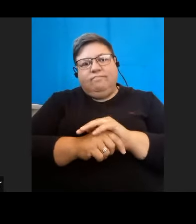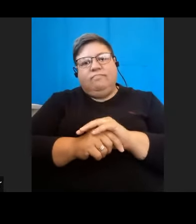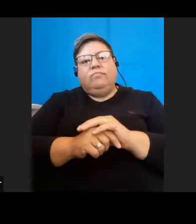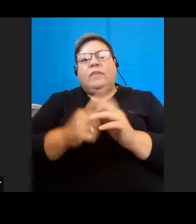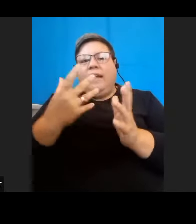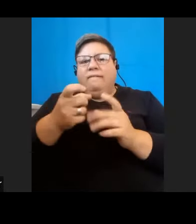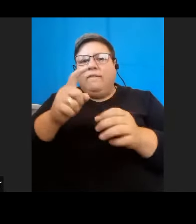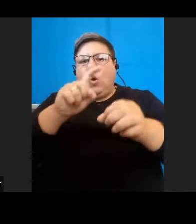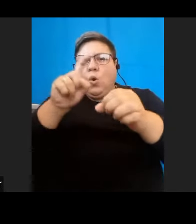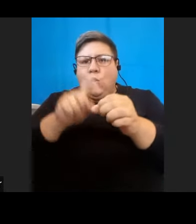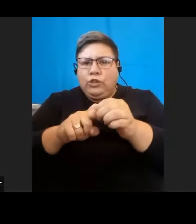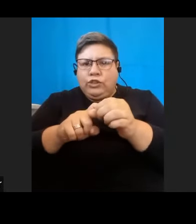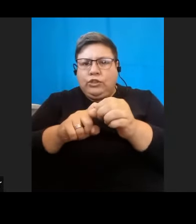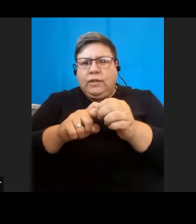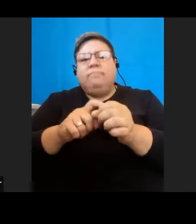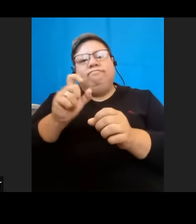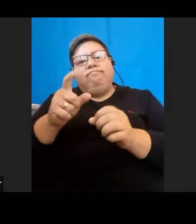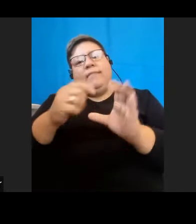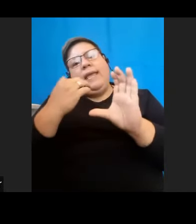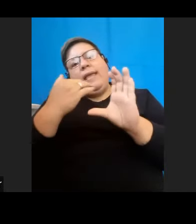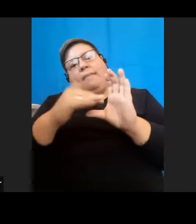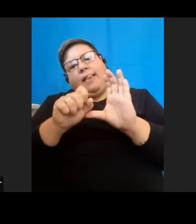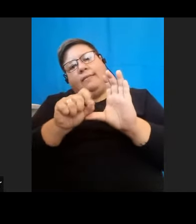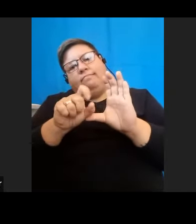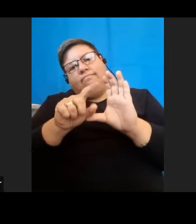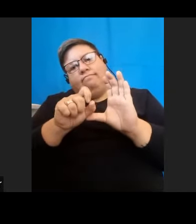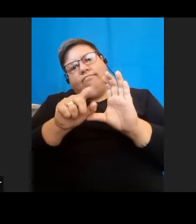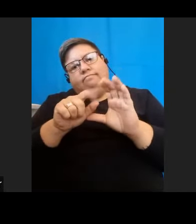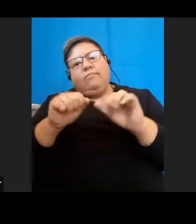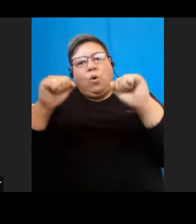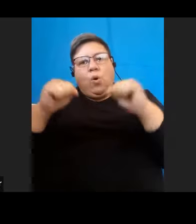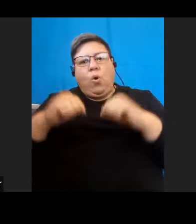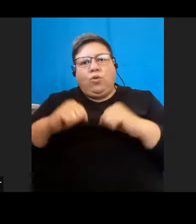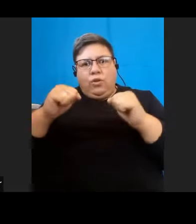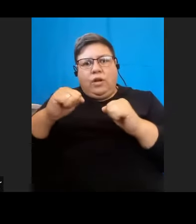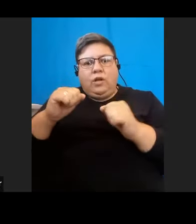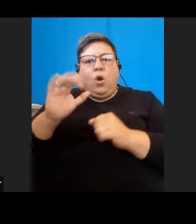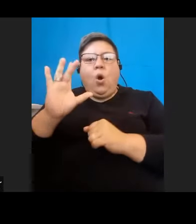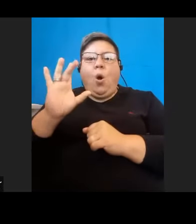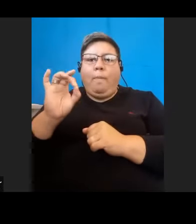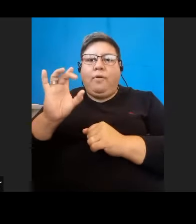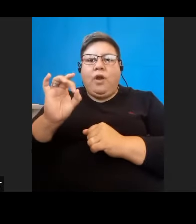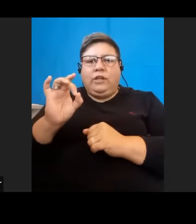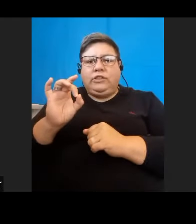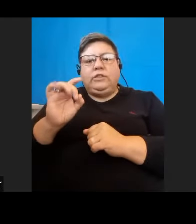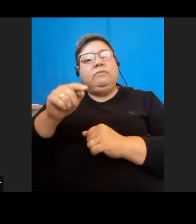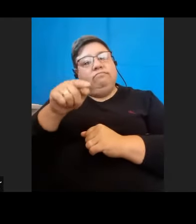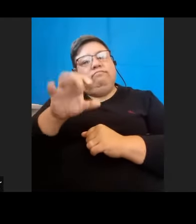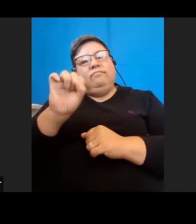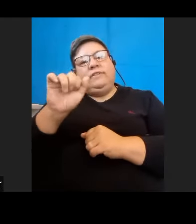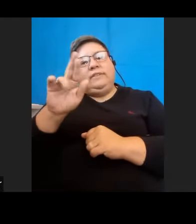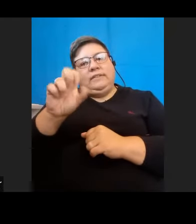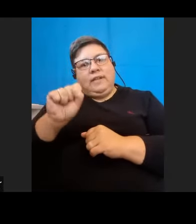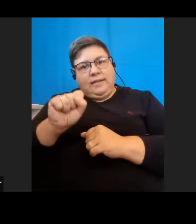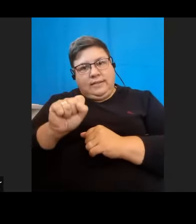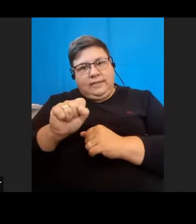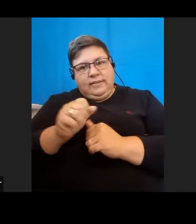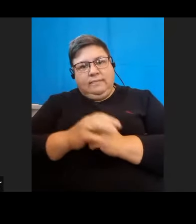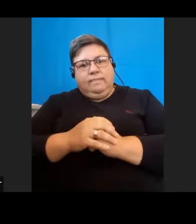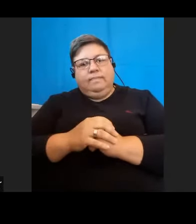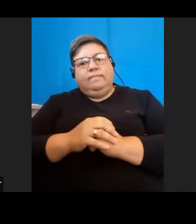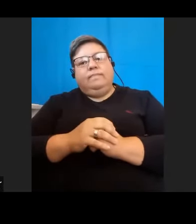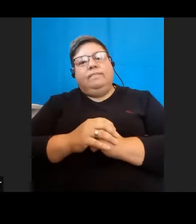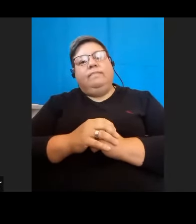may be forwarded to the Authorized Economic Operator at sars.gov.za